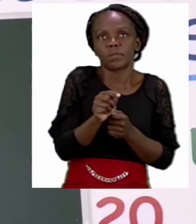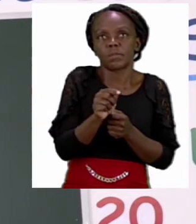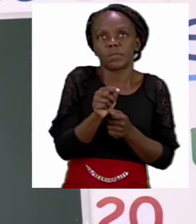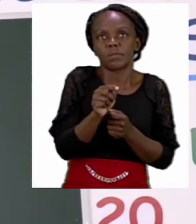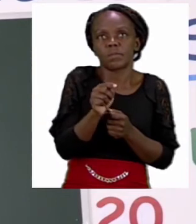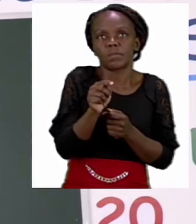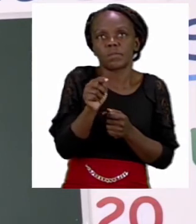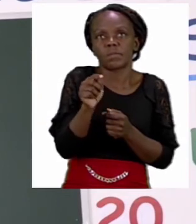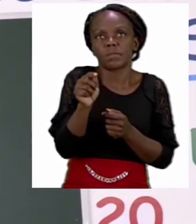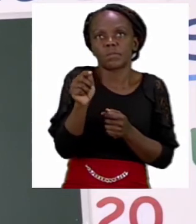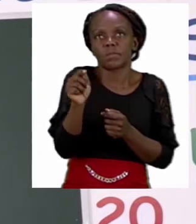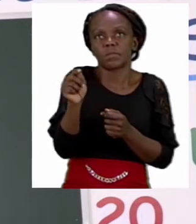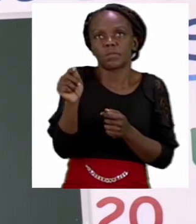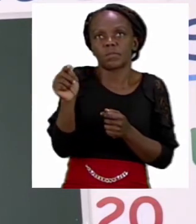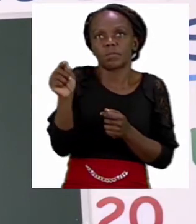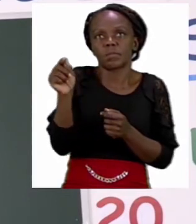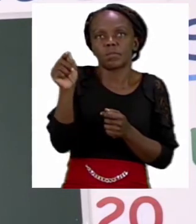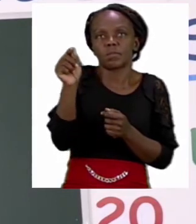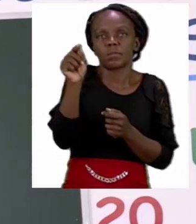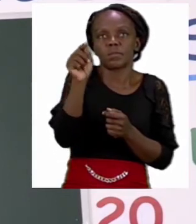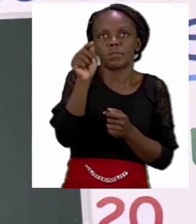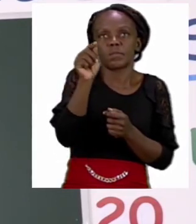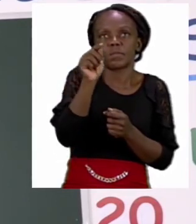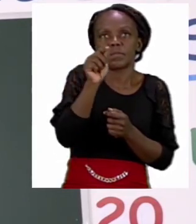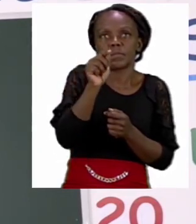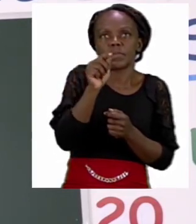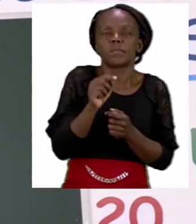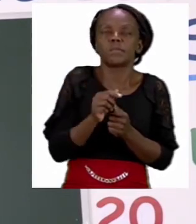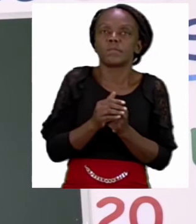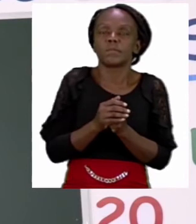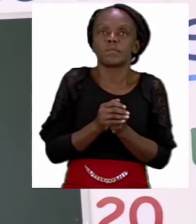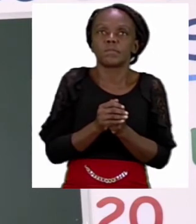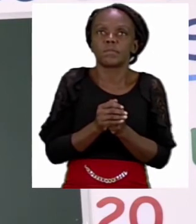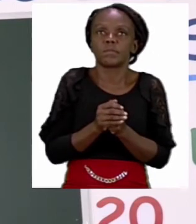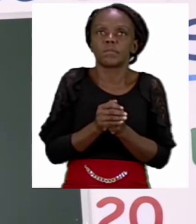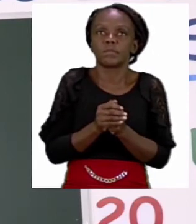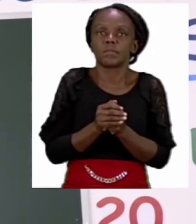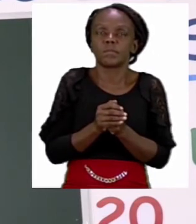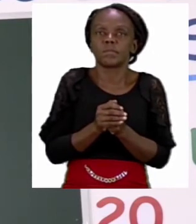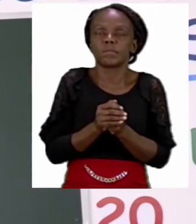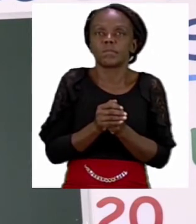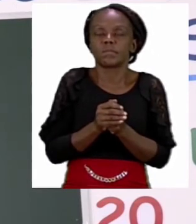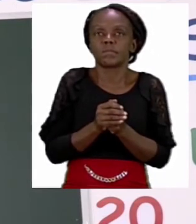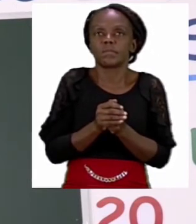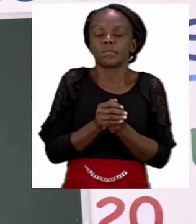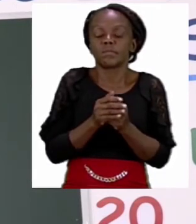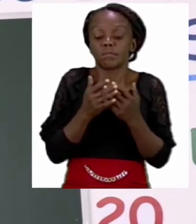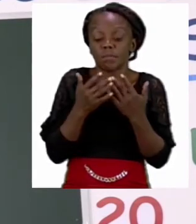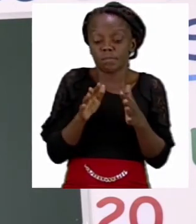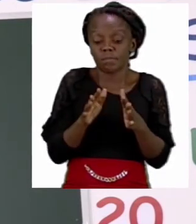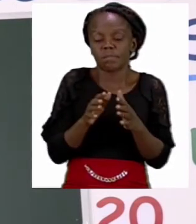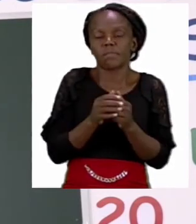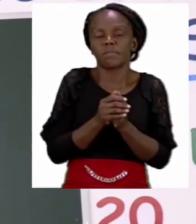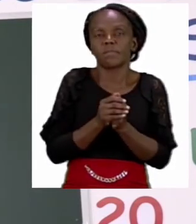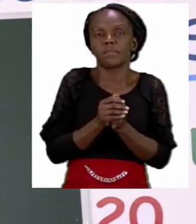back round, up, and right back where we started. And that